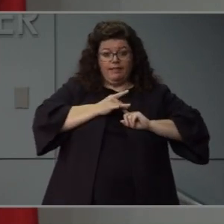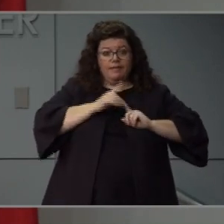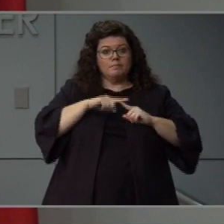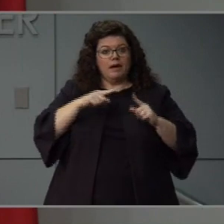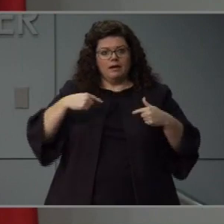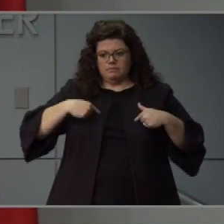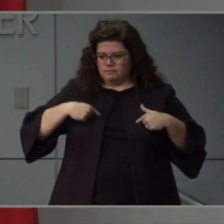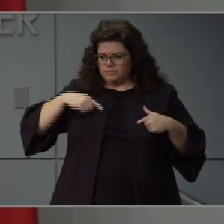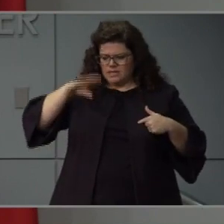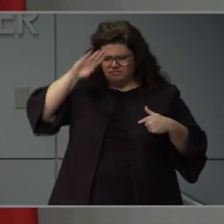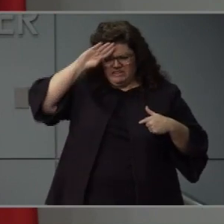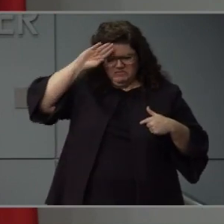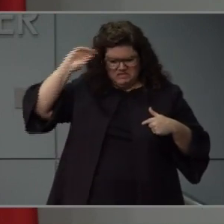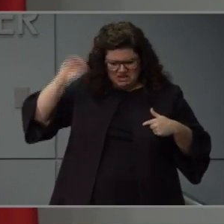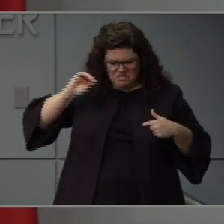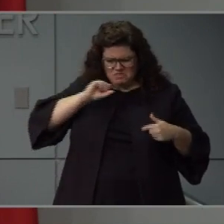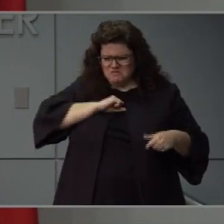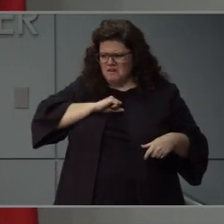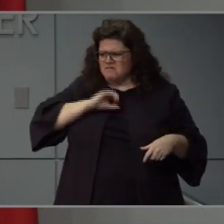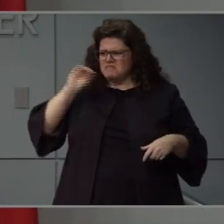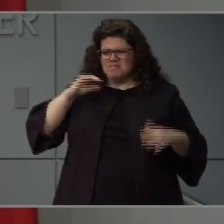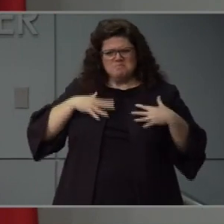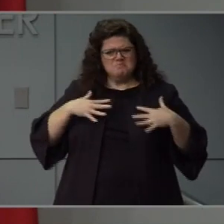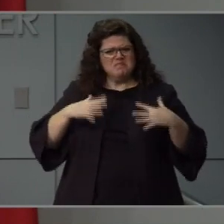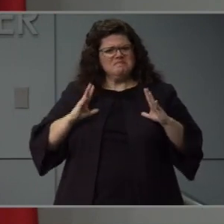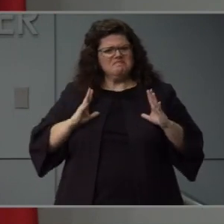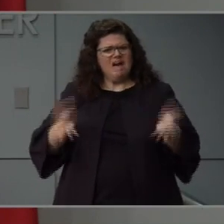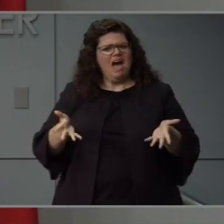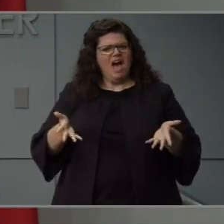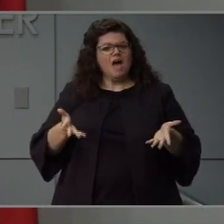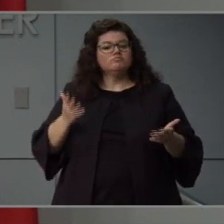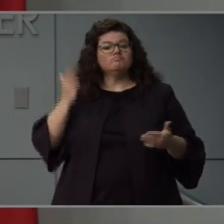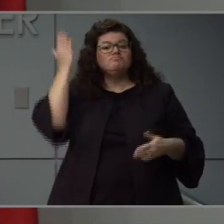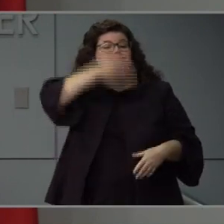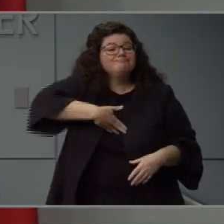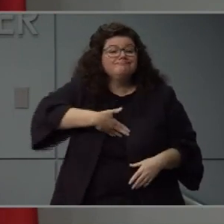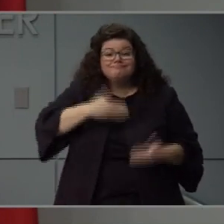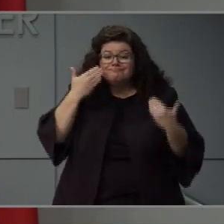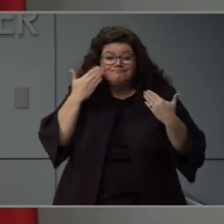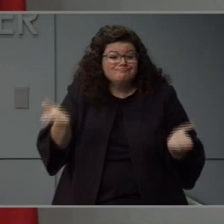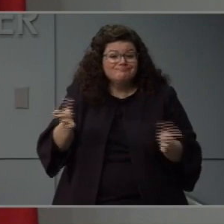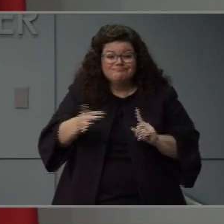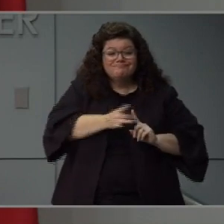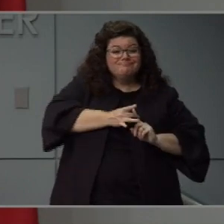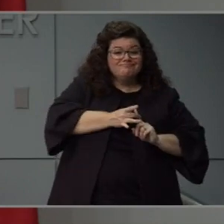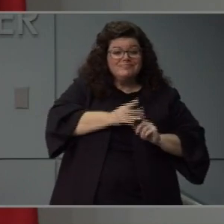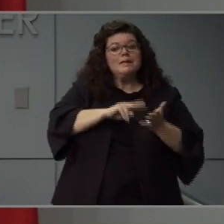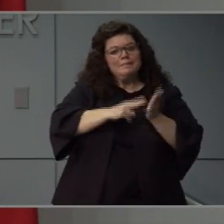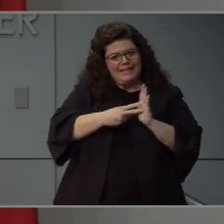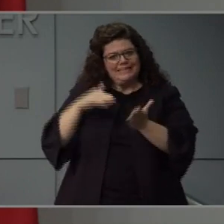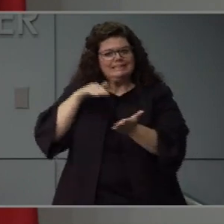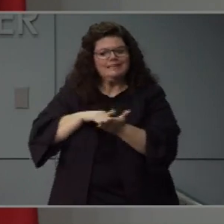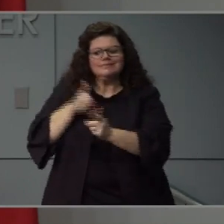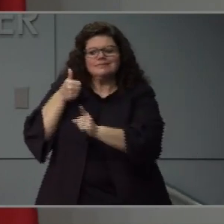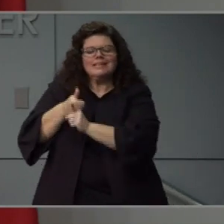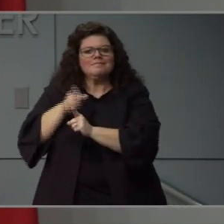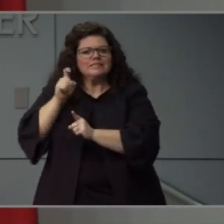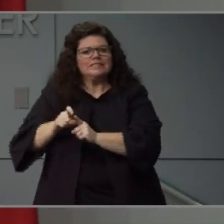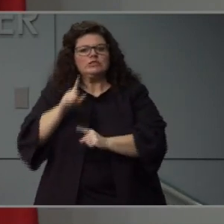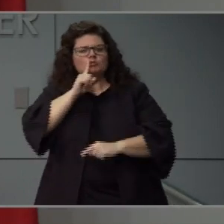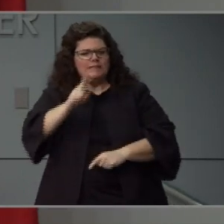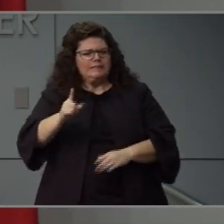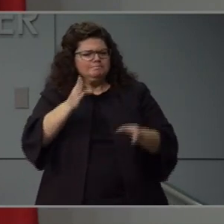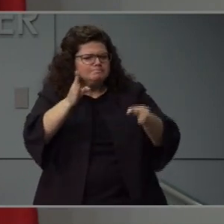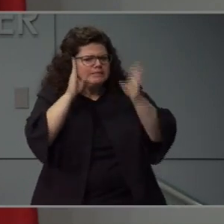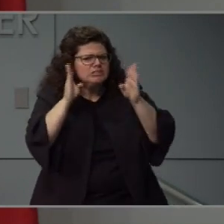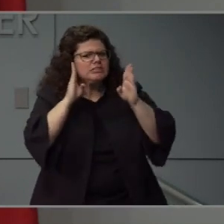so particularly for those high-risk communities, we just want clinicians to have that heightened awareness that there are certain populations